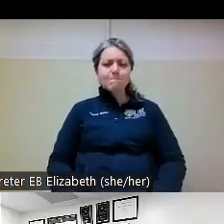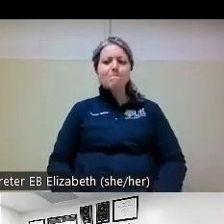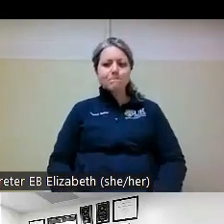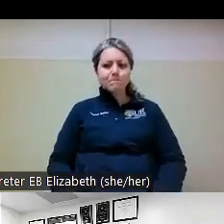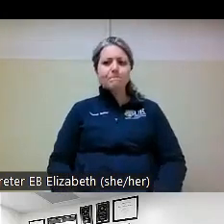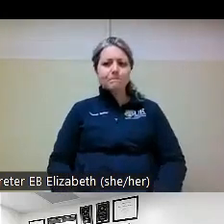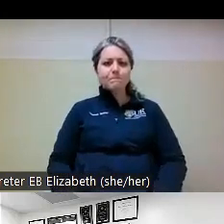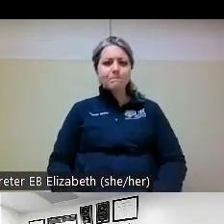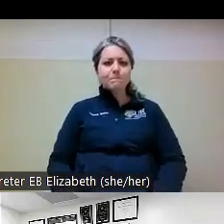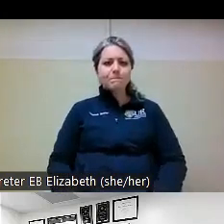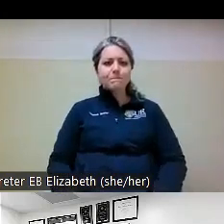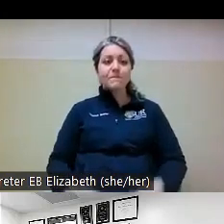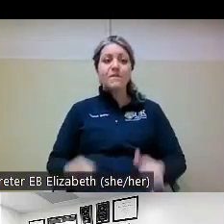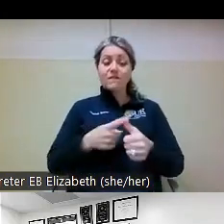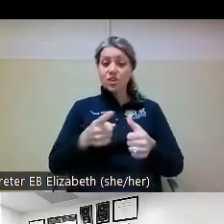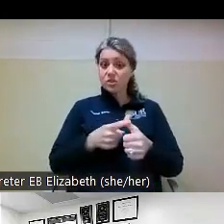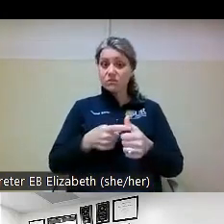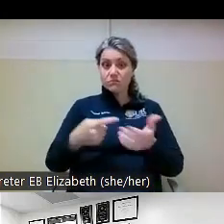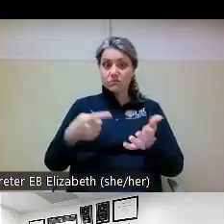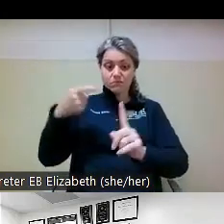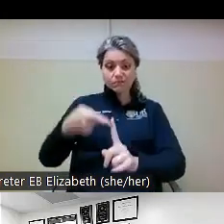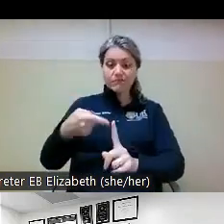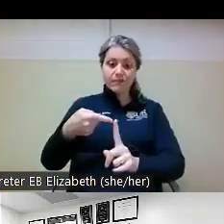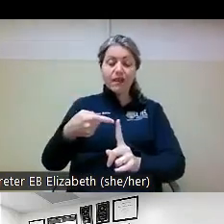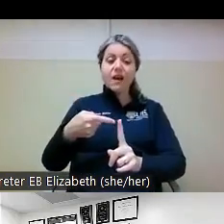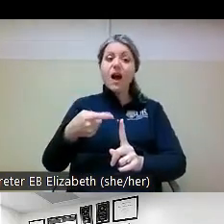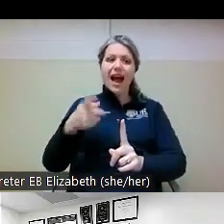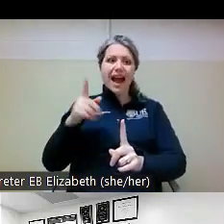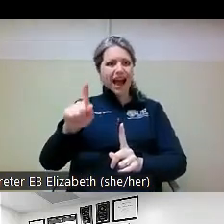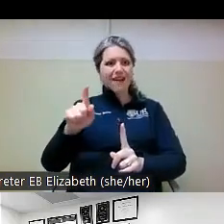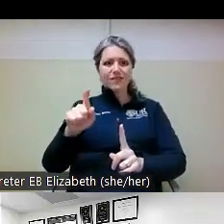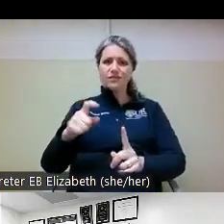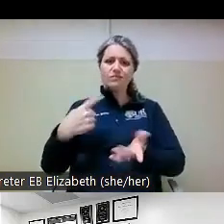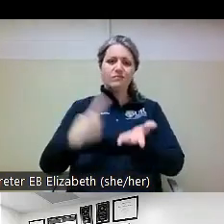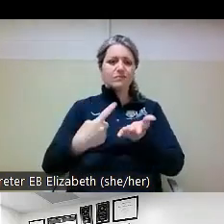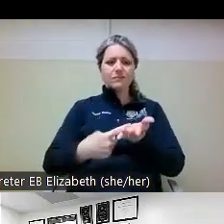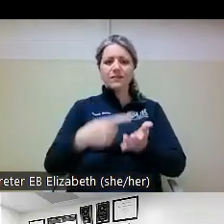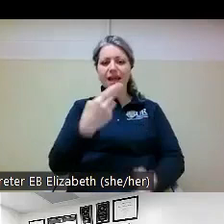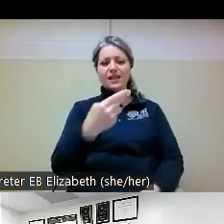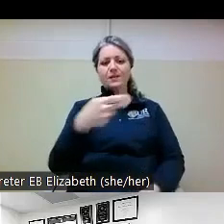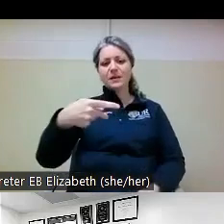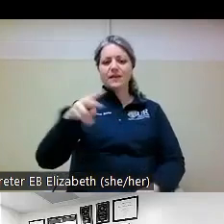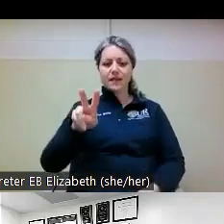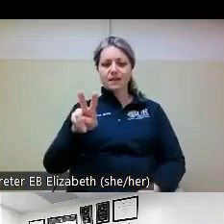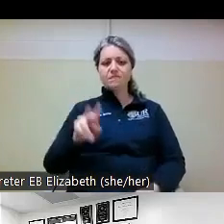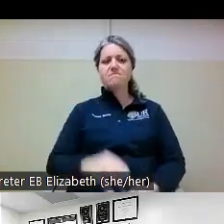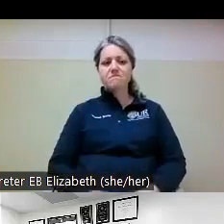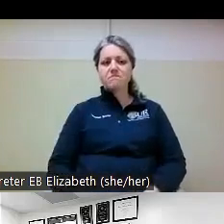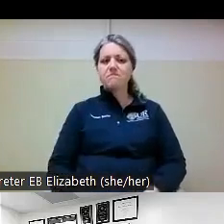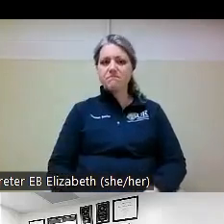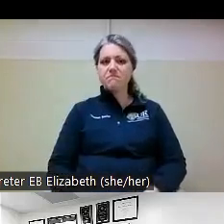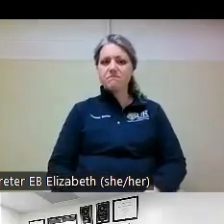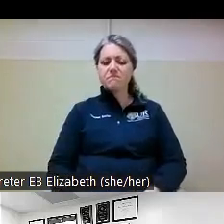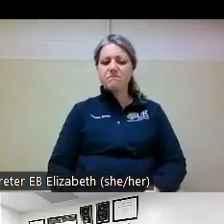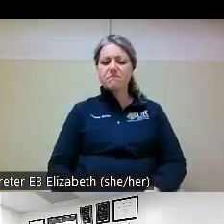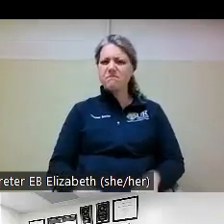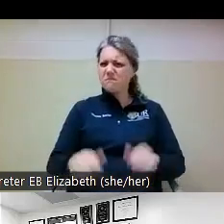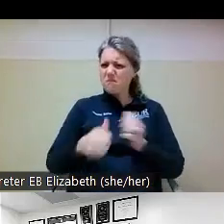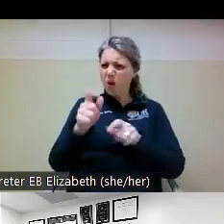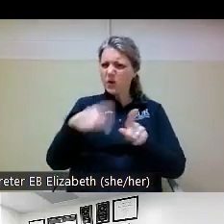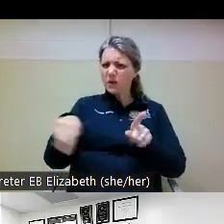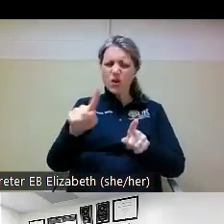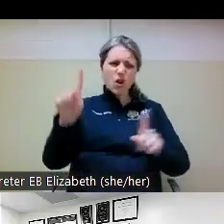So to talk about anal dysplasia, we have to talk about human papillomavirus. And most everyone will probably have